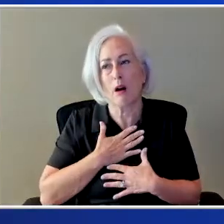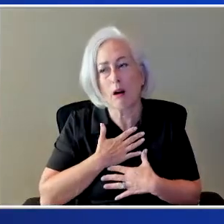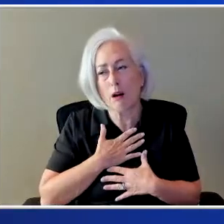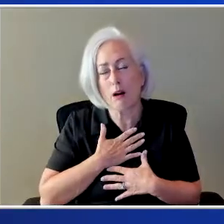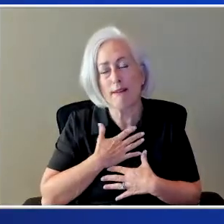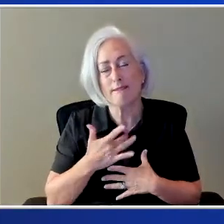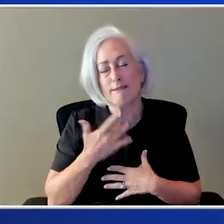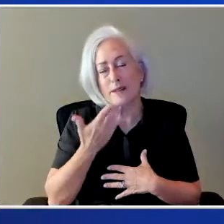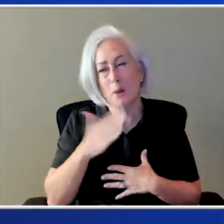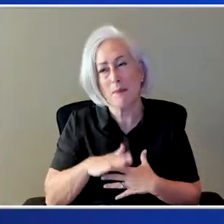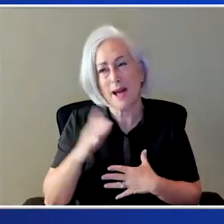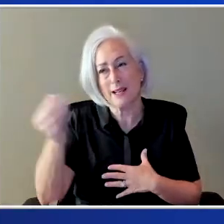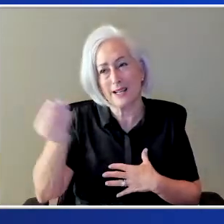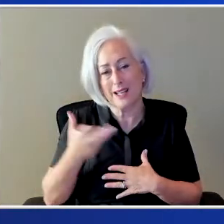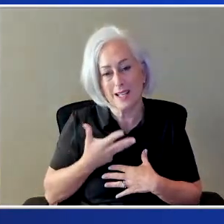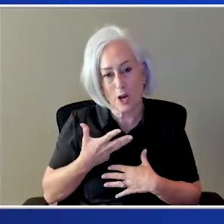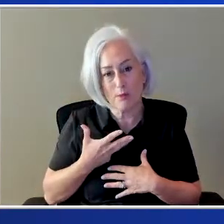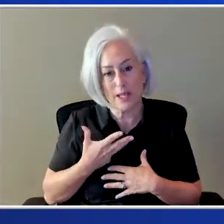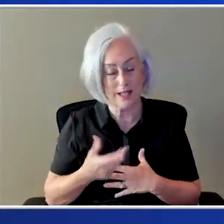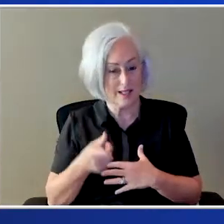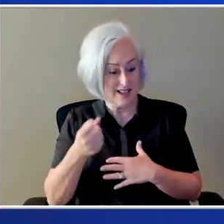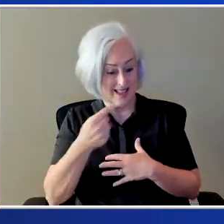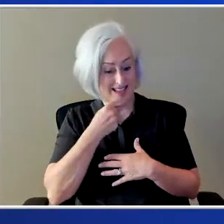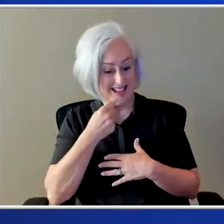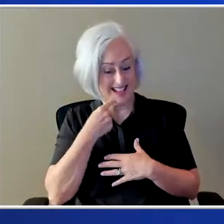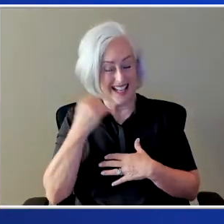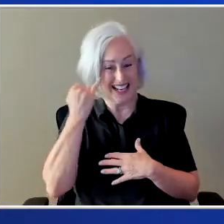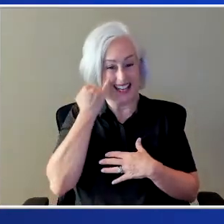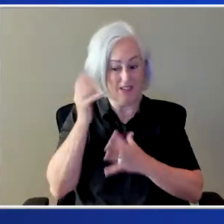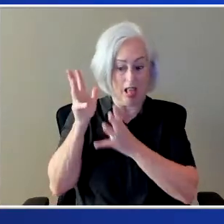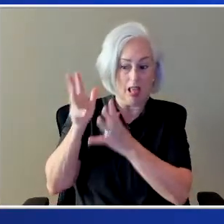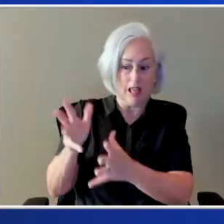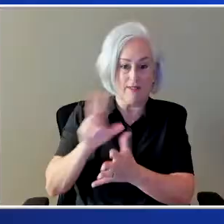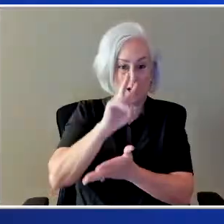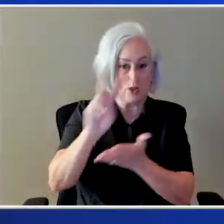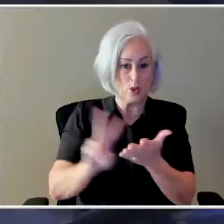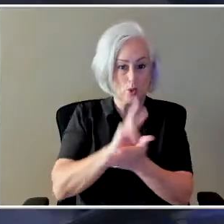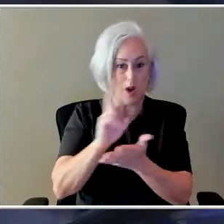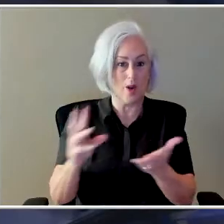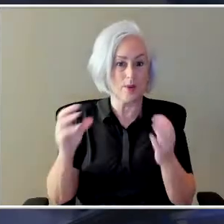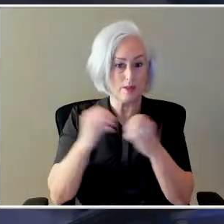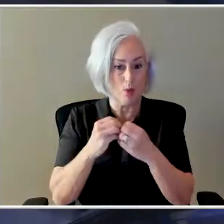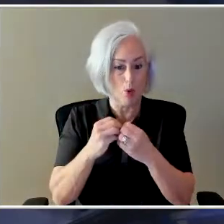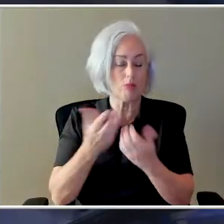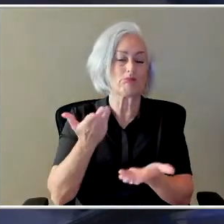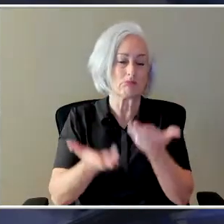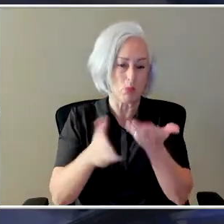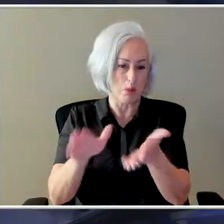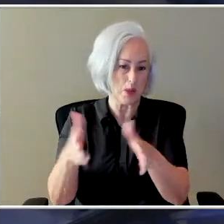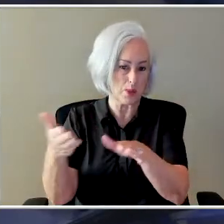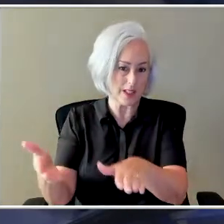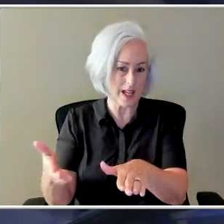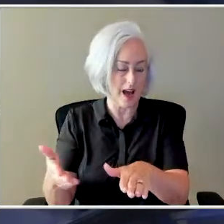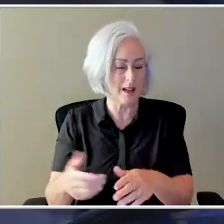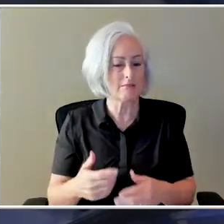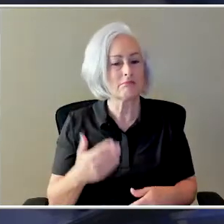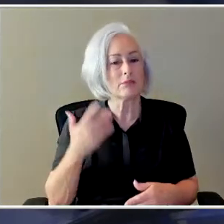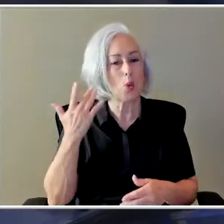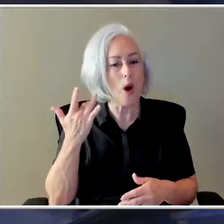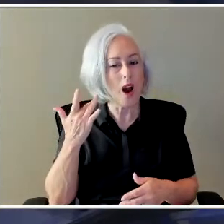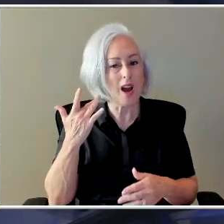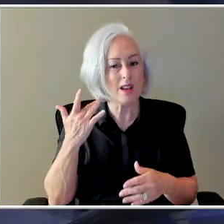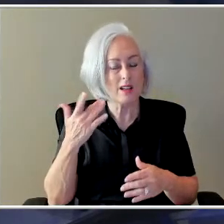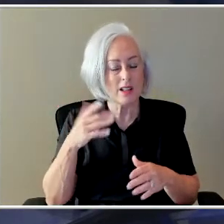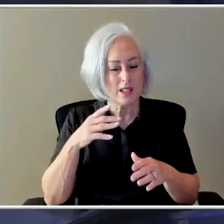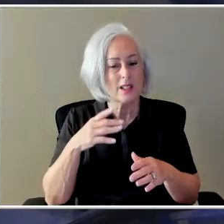they told me if I would have left him and waited 2 hours to bring him in, he might not have been here. It was progressing so quickly. Yes. And